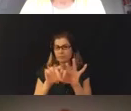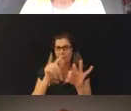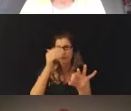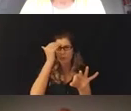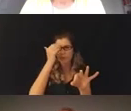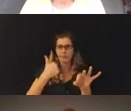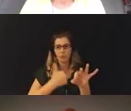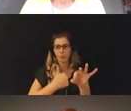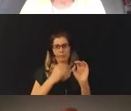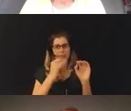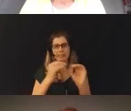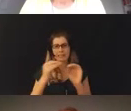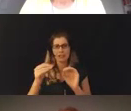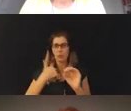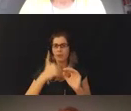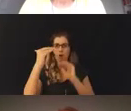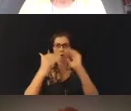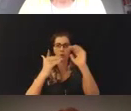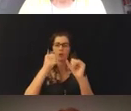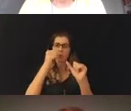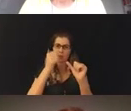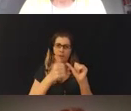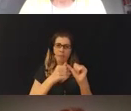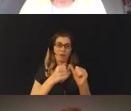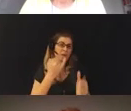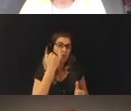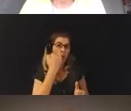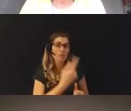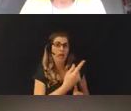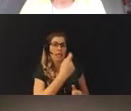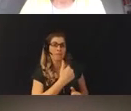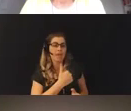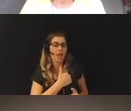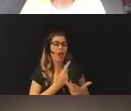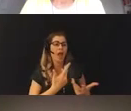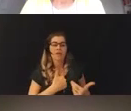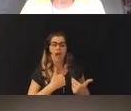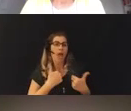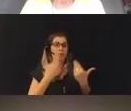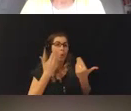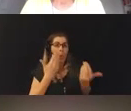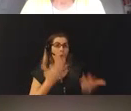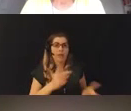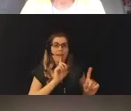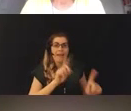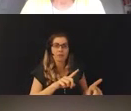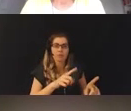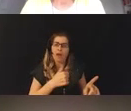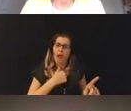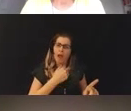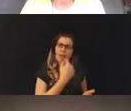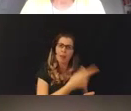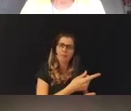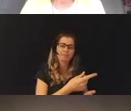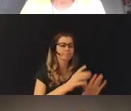teachers and adults in the room is acknowledging when we don't have the answer, right? Having the humility to leave our ego at